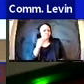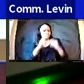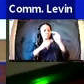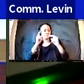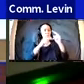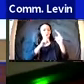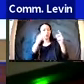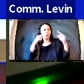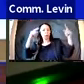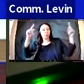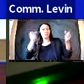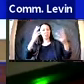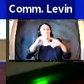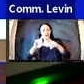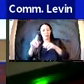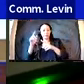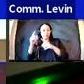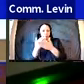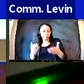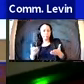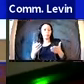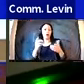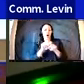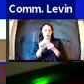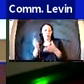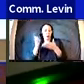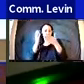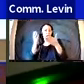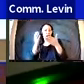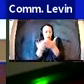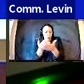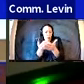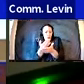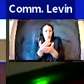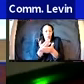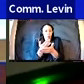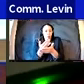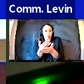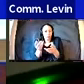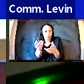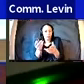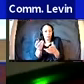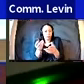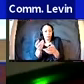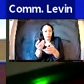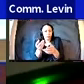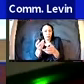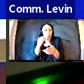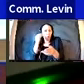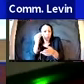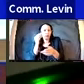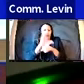lot of different purposes. It does provide for renewed properties for the church and school to upgrade